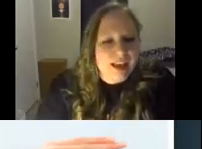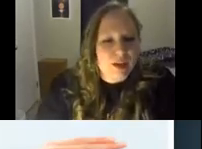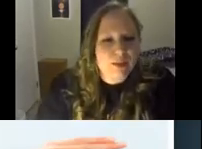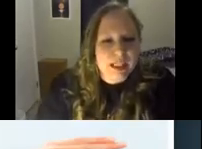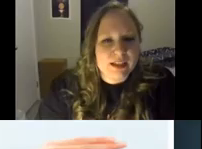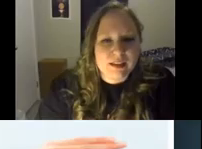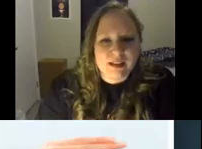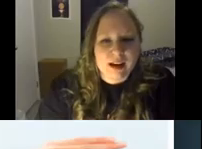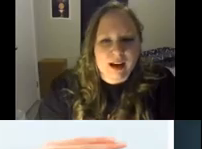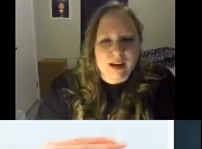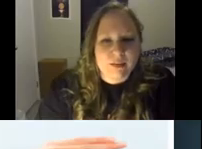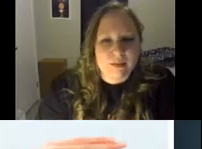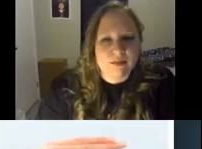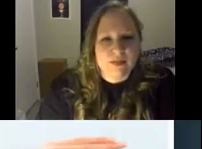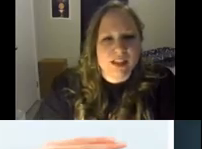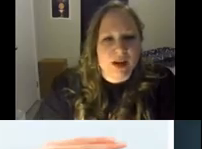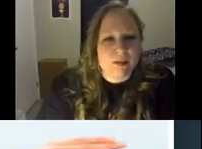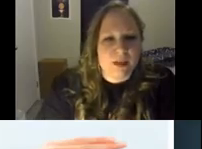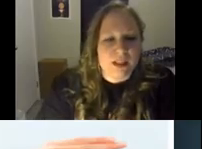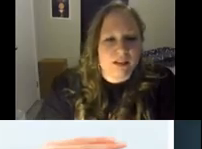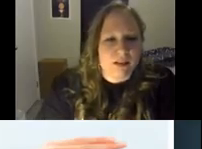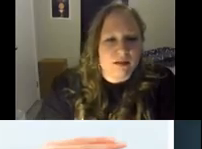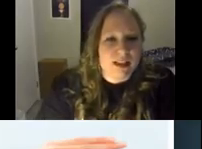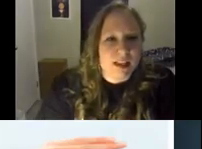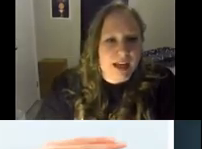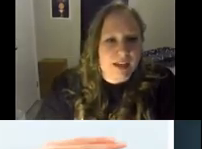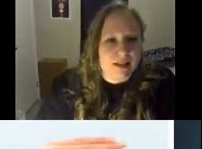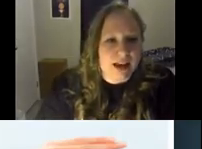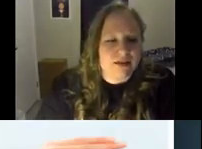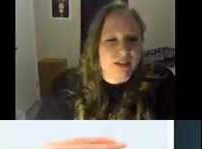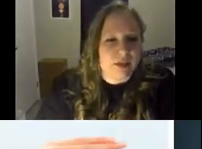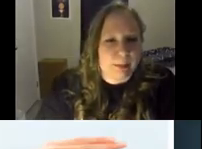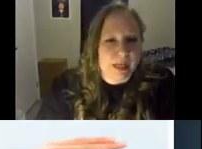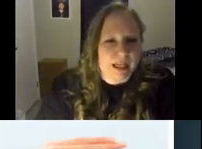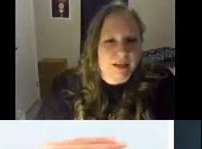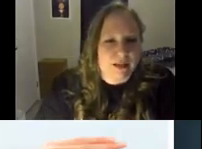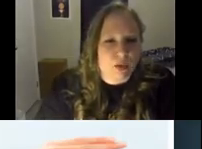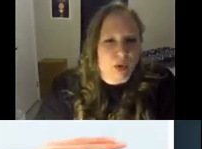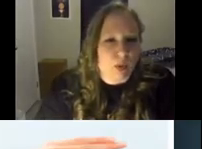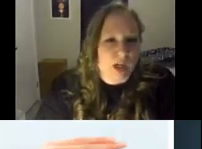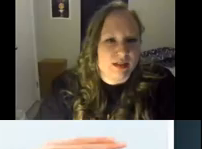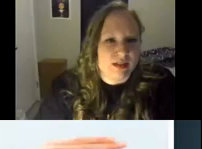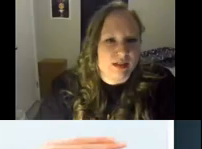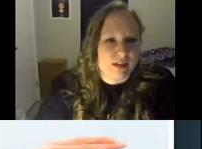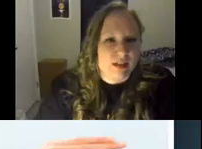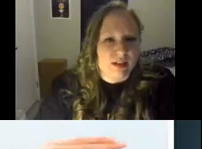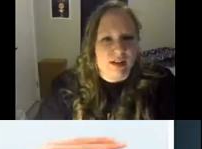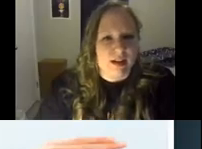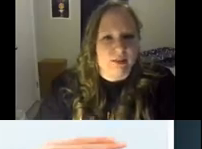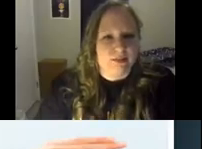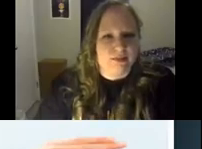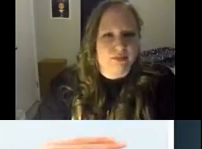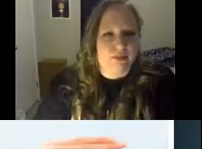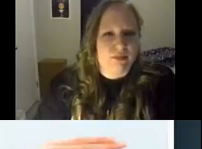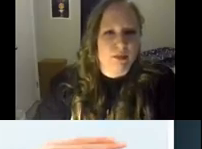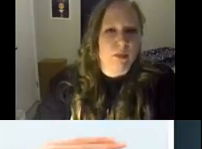It can be. Some signs have different meanings or words.